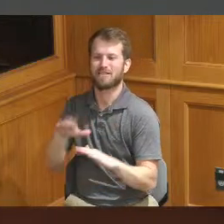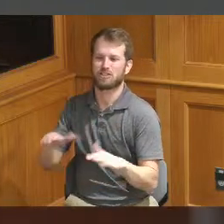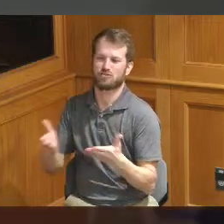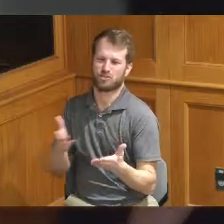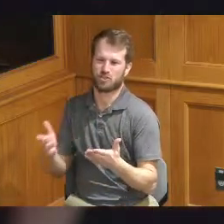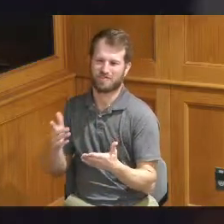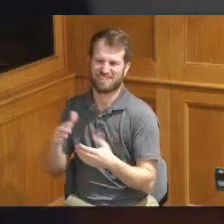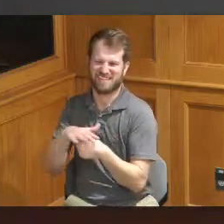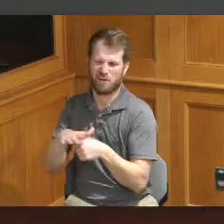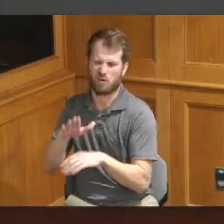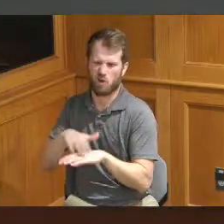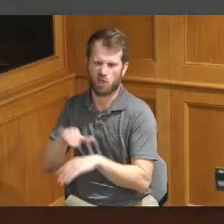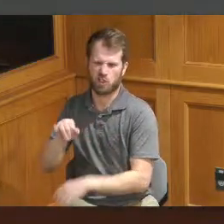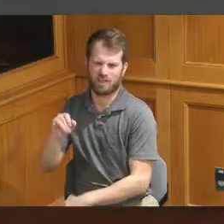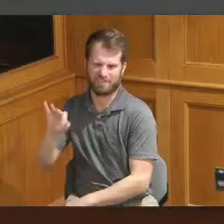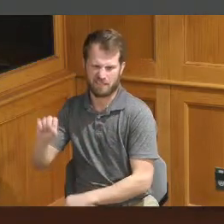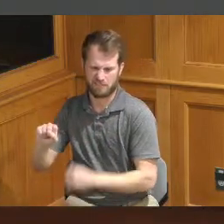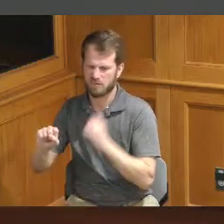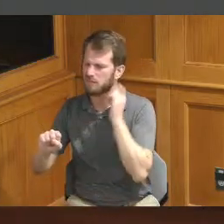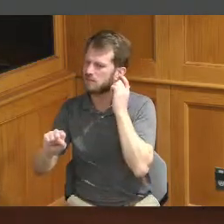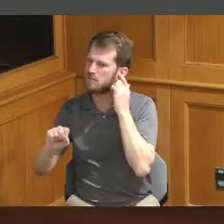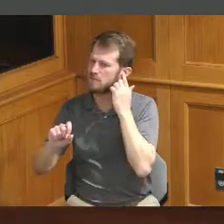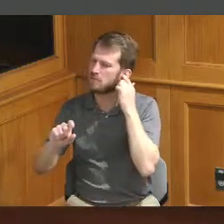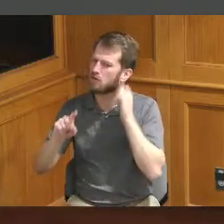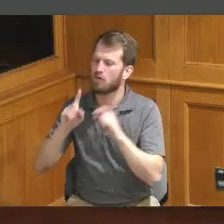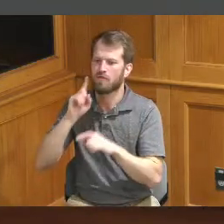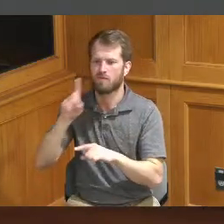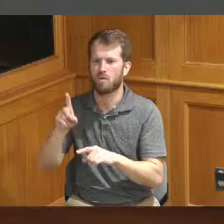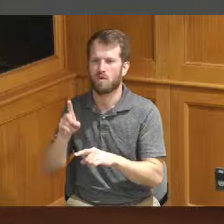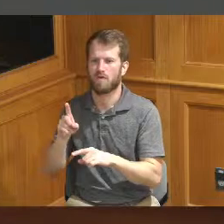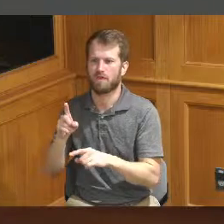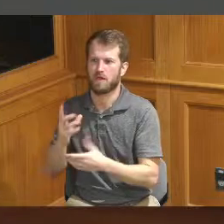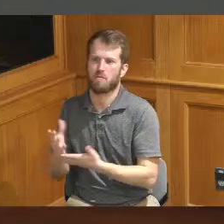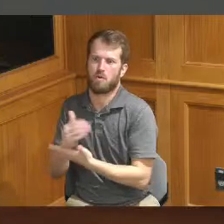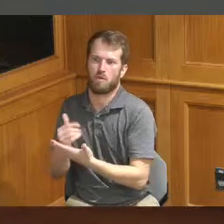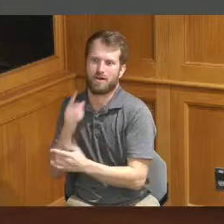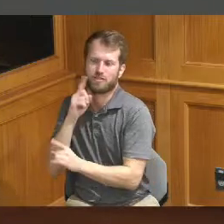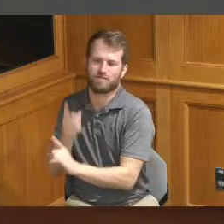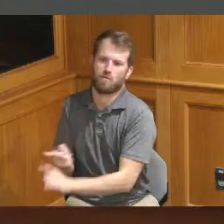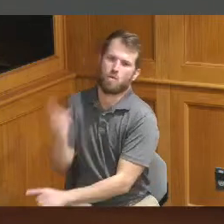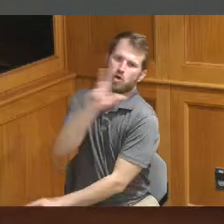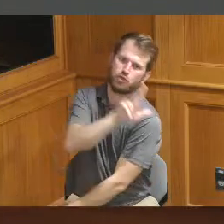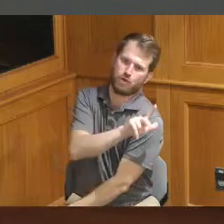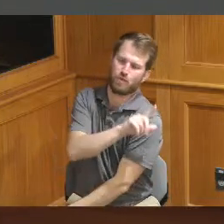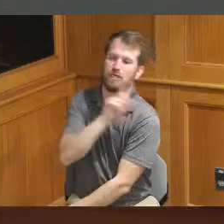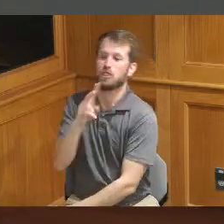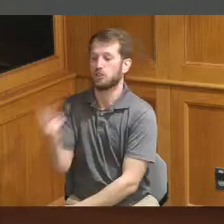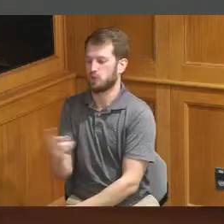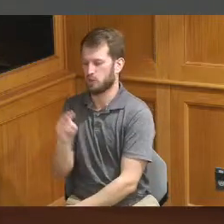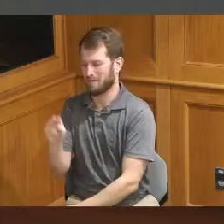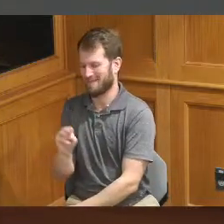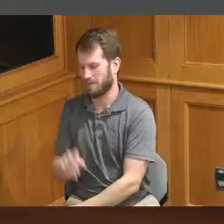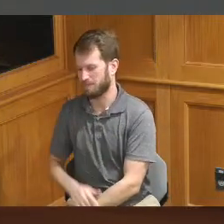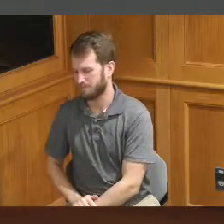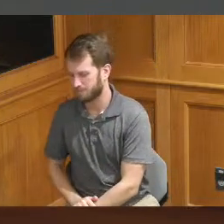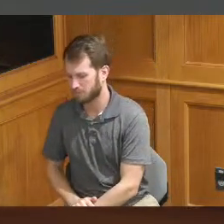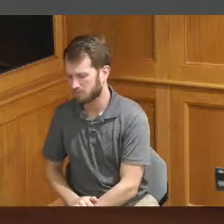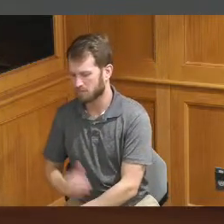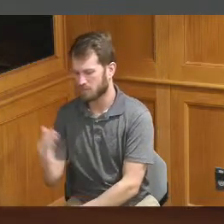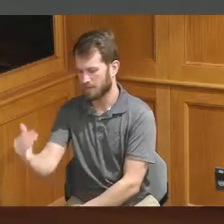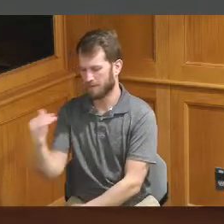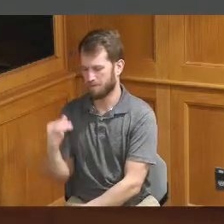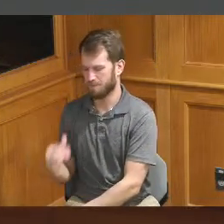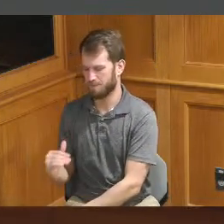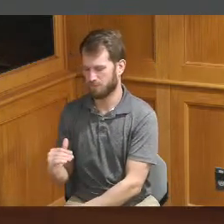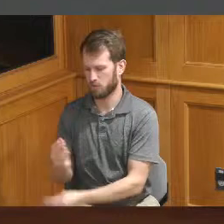of Job and Family Services to make up for an under appropriation in 23, $2 million. Item number 15